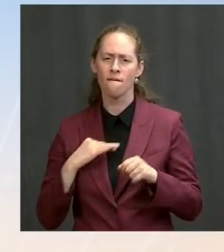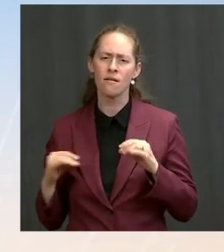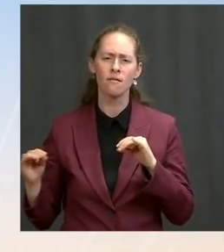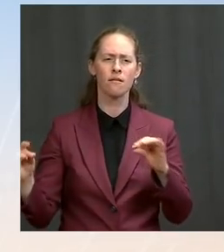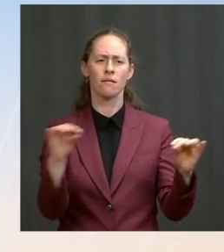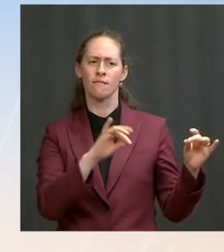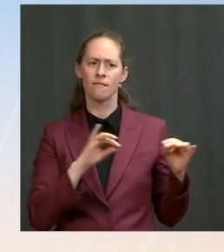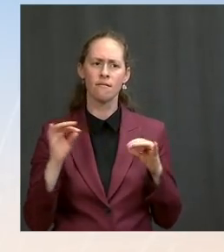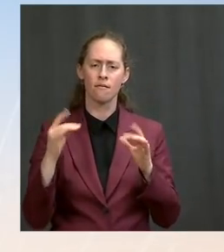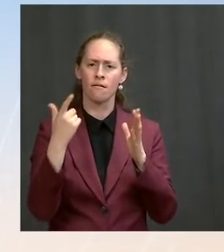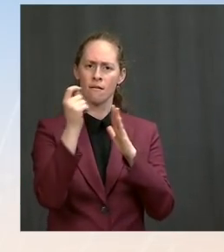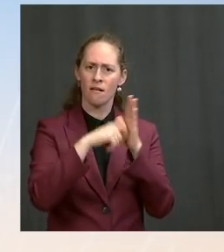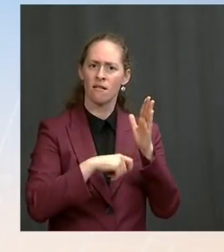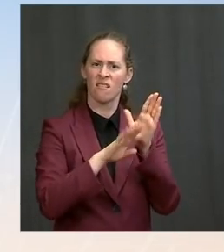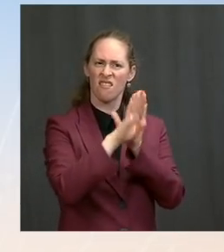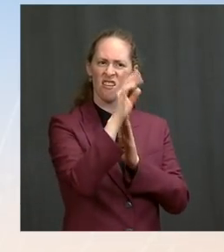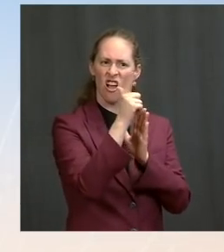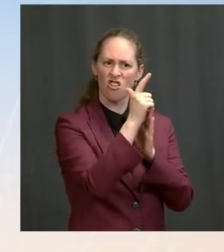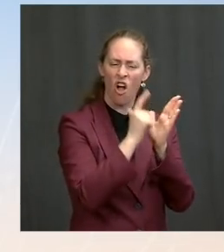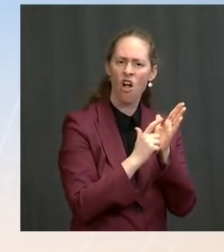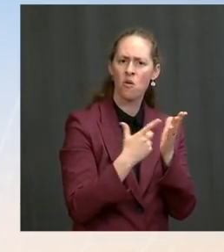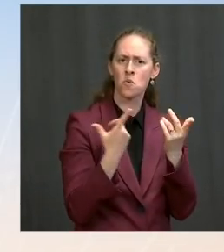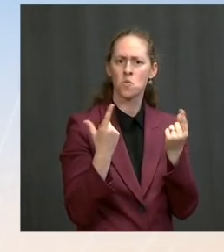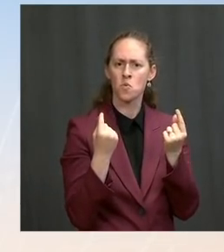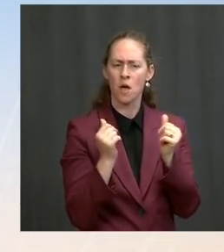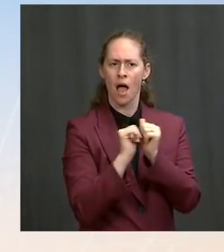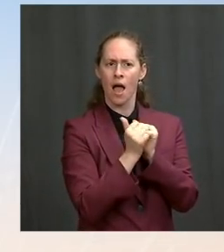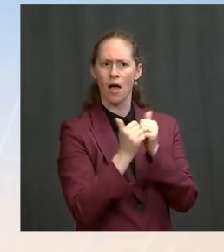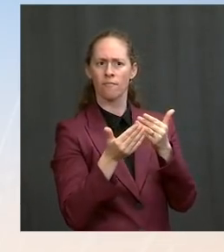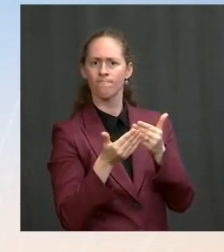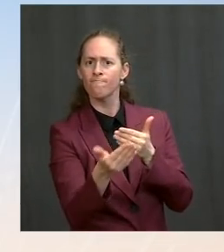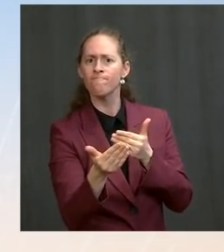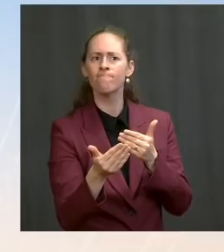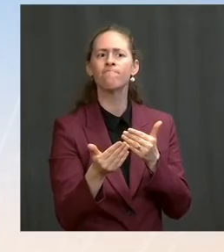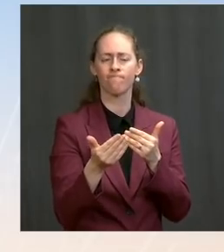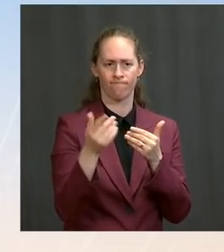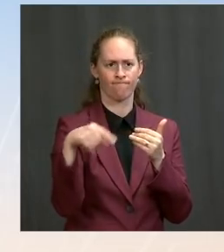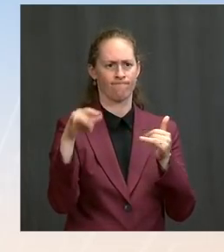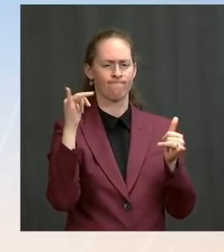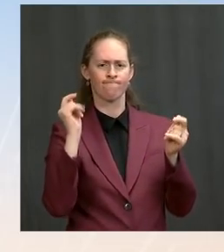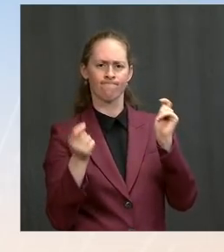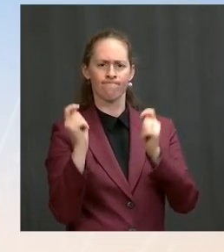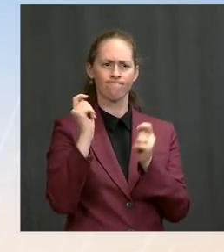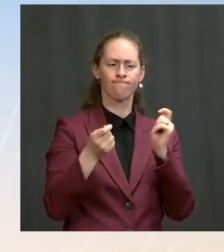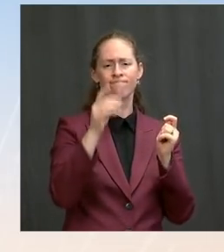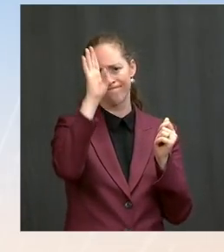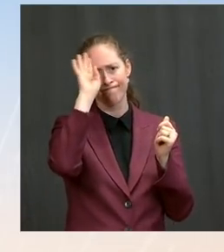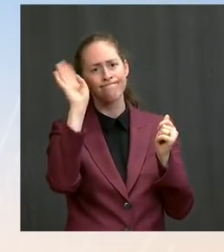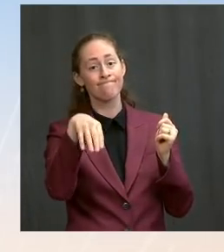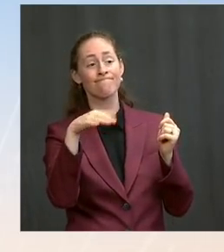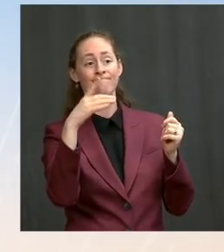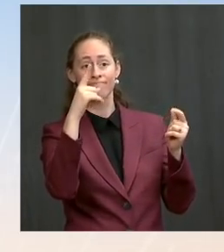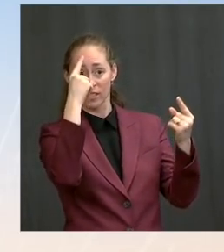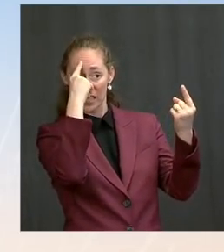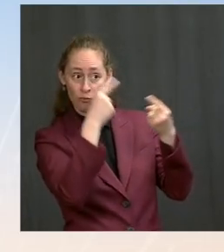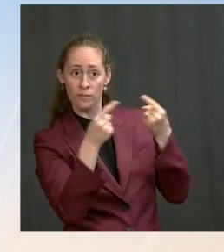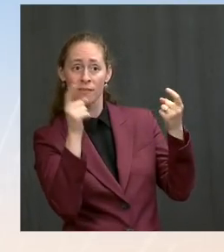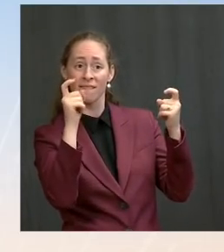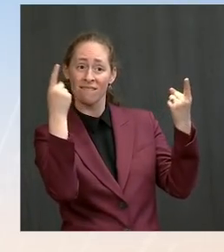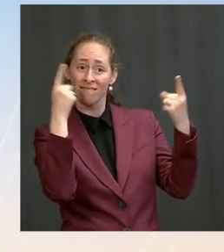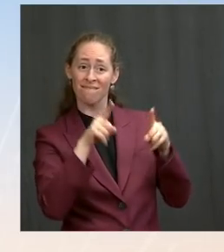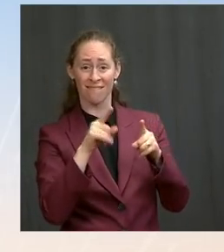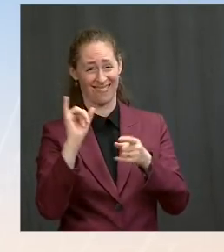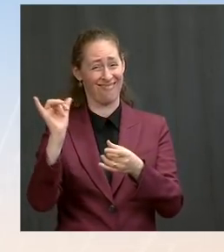legislation, figuring out what's next and where this goes from here, there are going to be disagreements that need to be resolved, even among Democrats, as